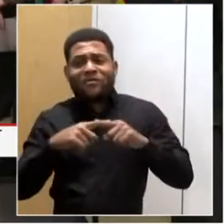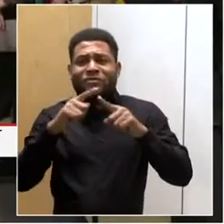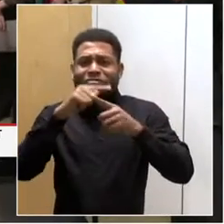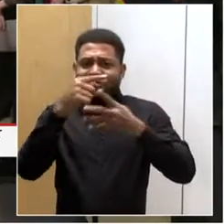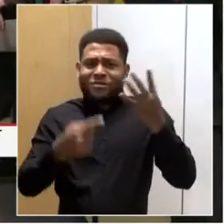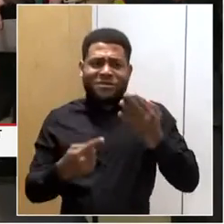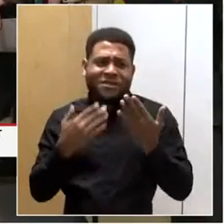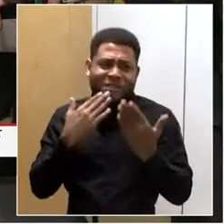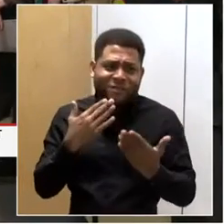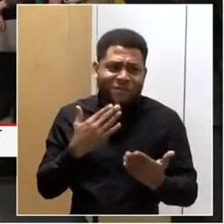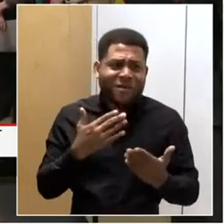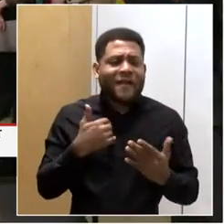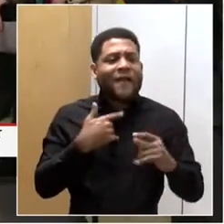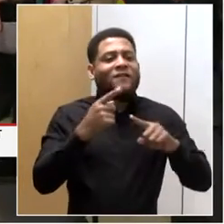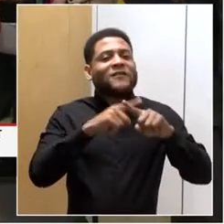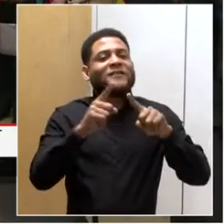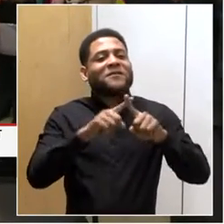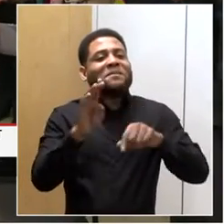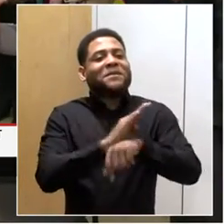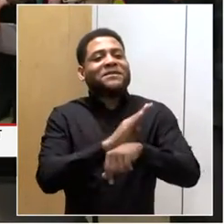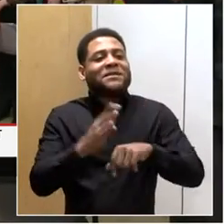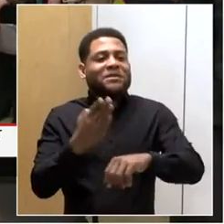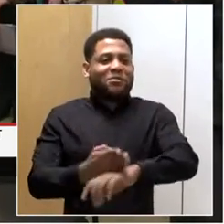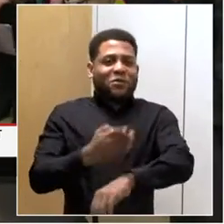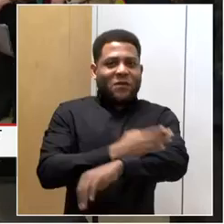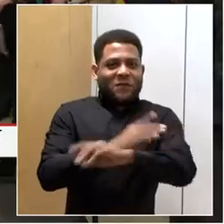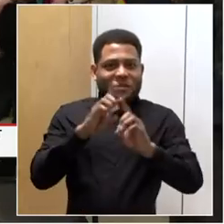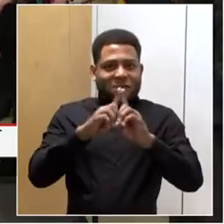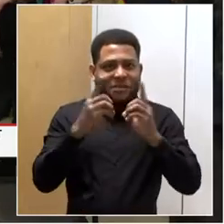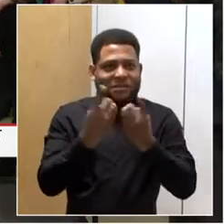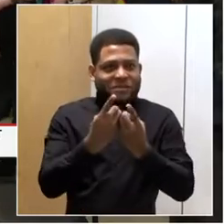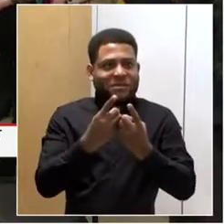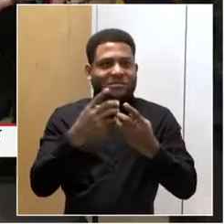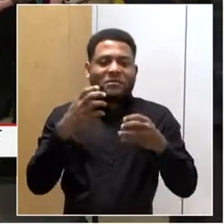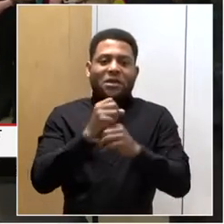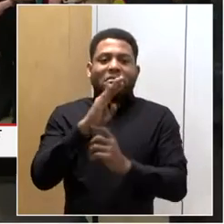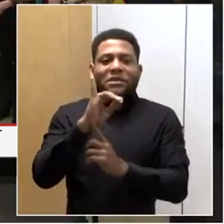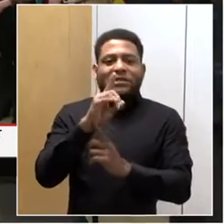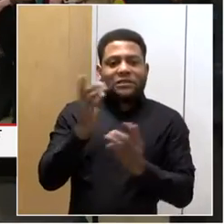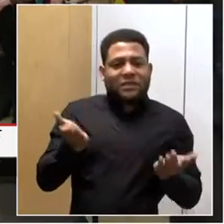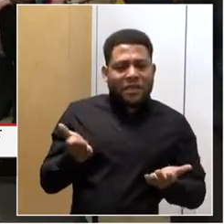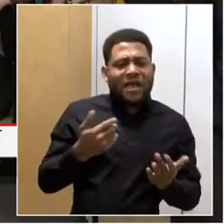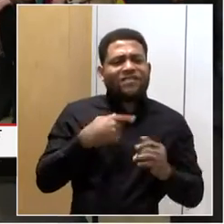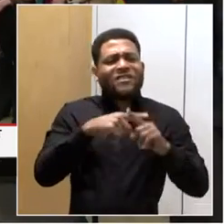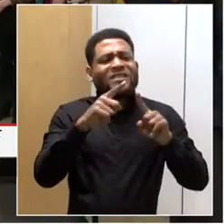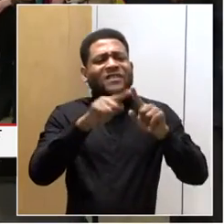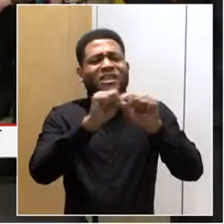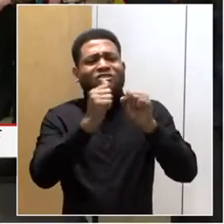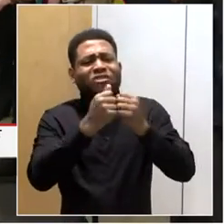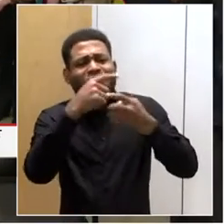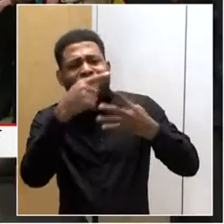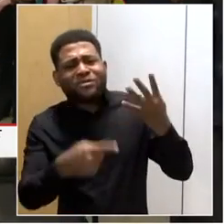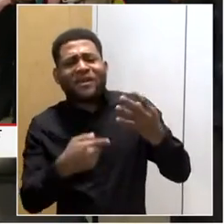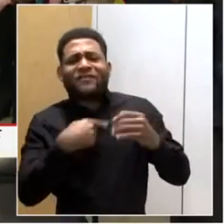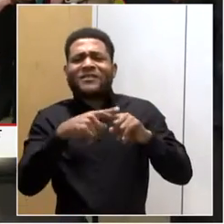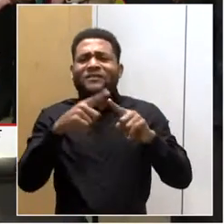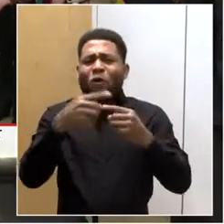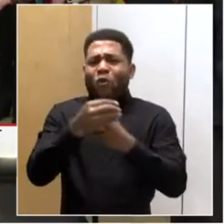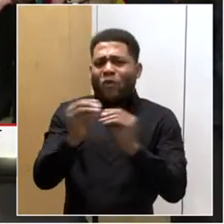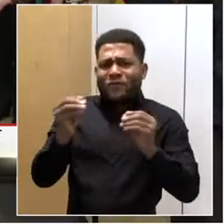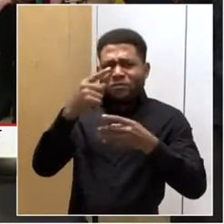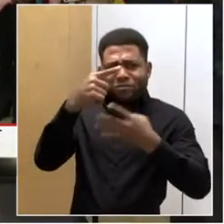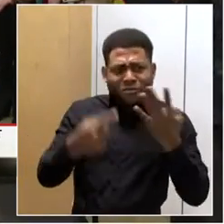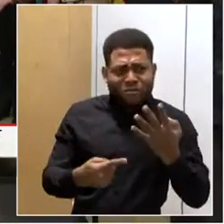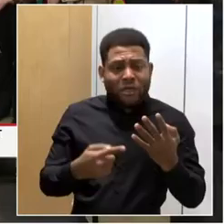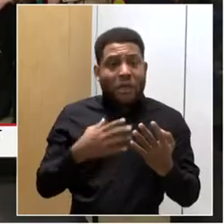the downtown bid, and my team at the Department of Buildings, especially, I would say, Nicole Rogers, who I think is the